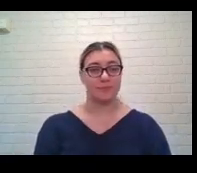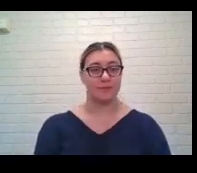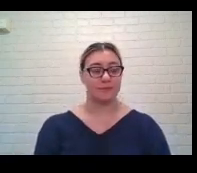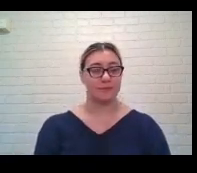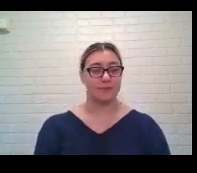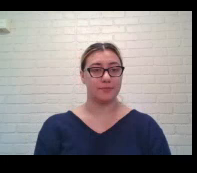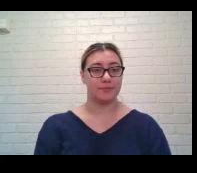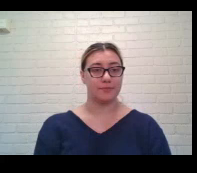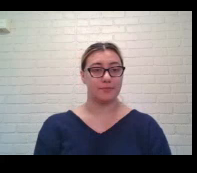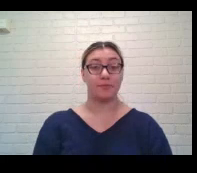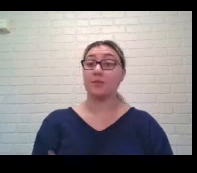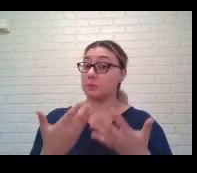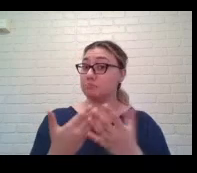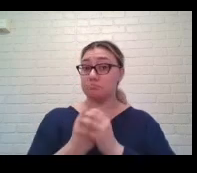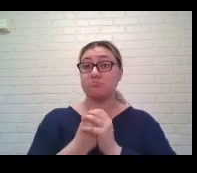So yeah.